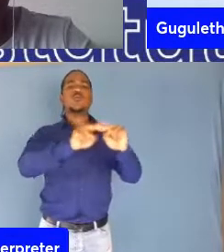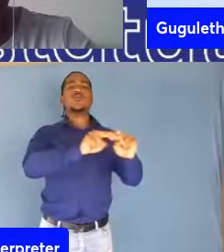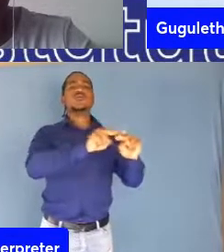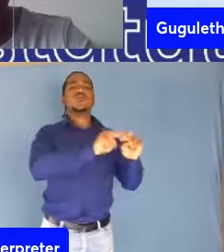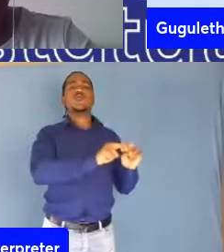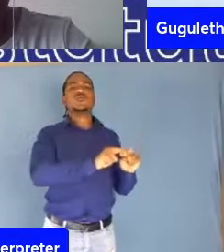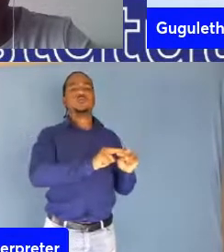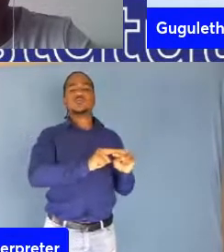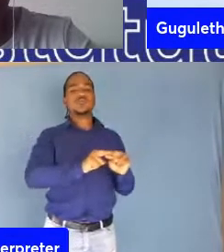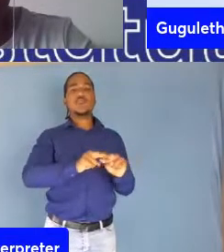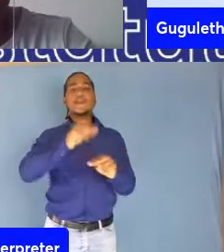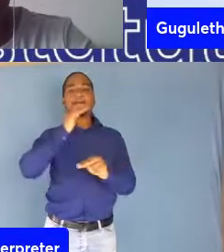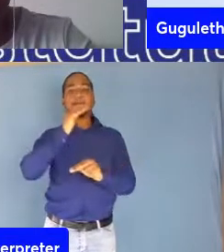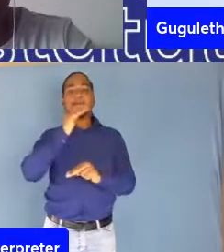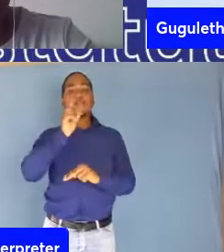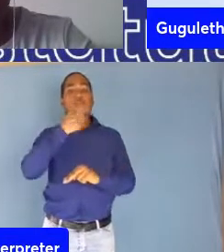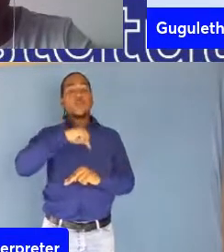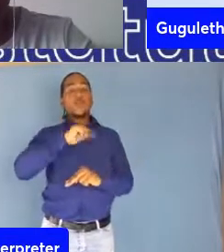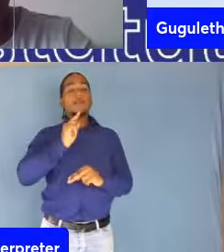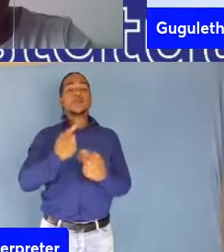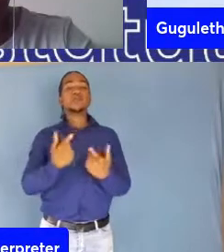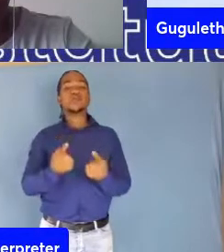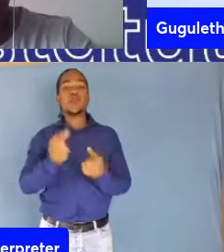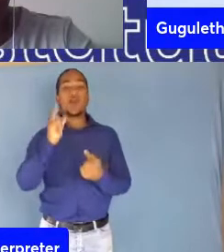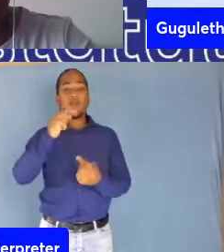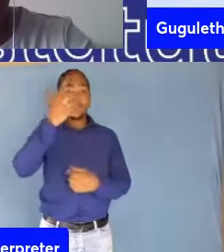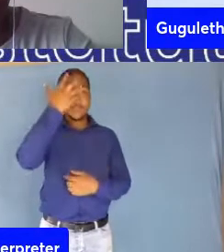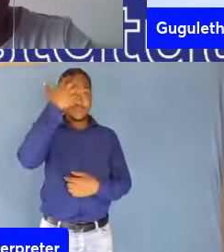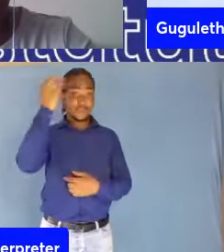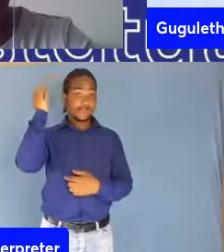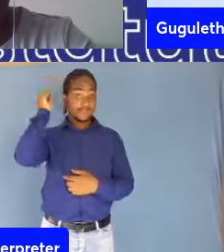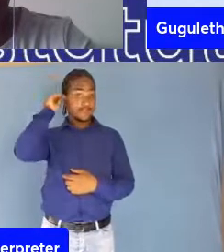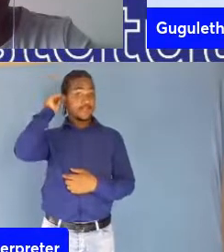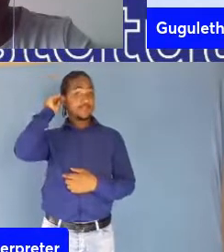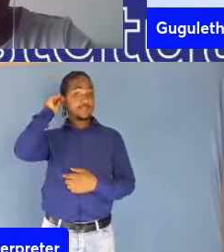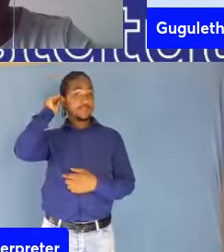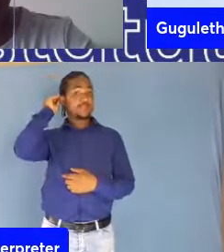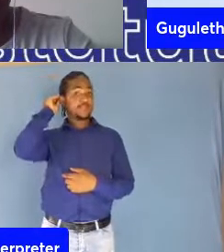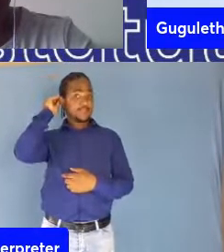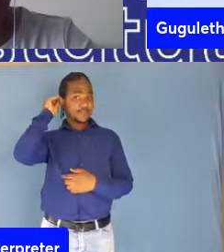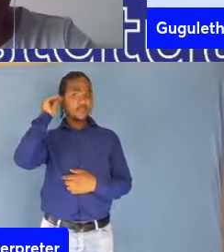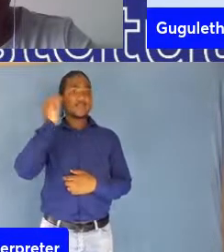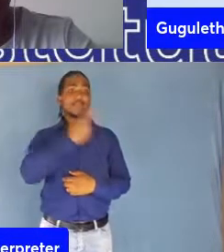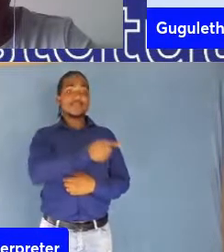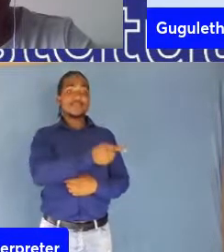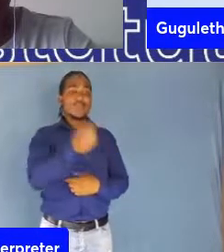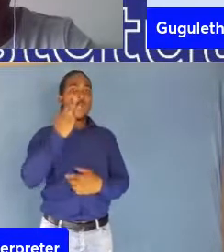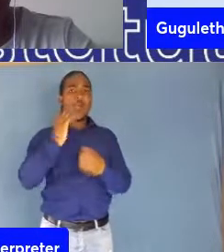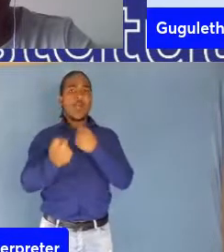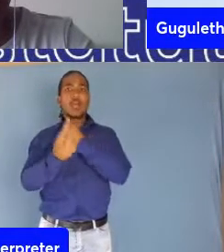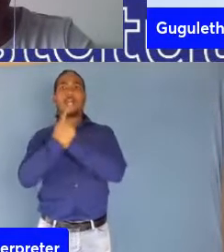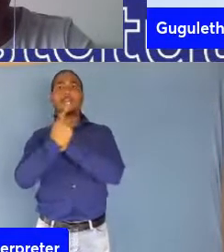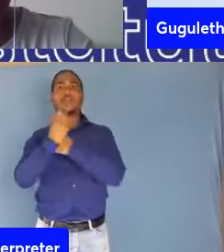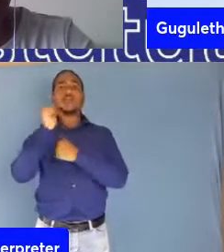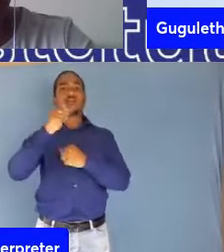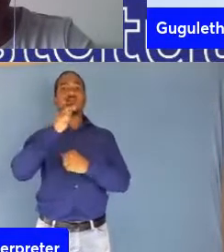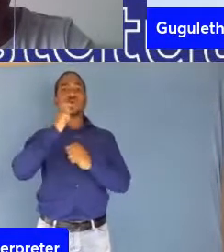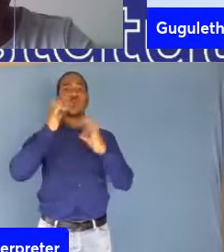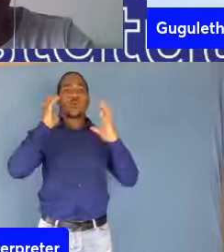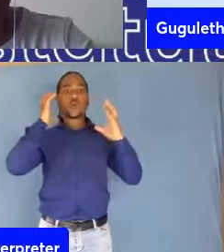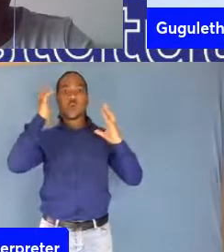do, bearing in mind how confusing it must be for them. And again, think about